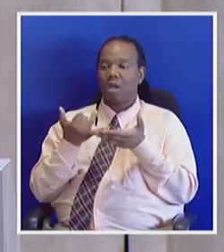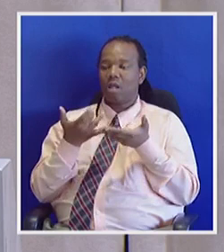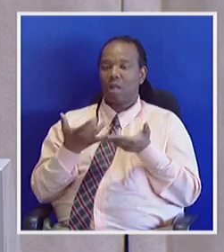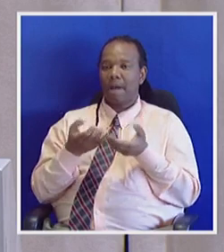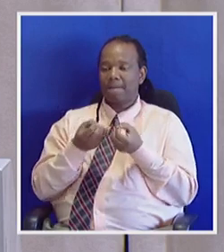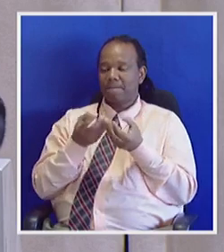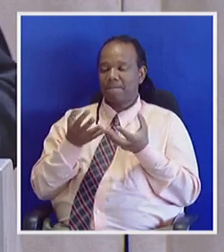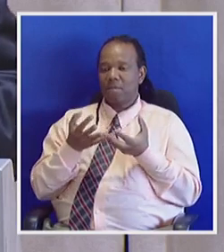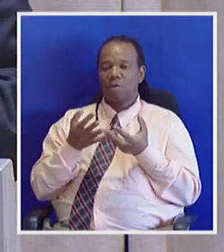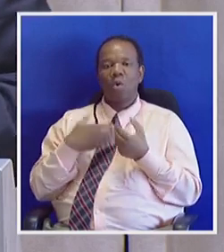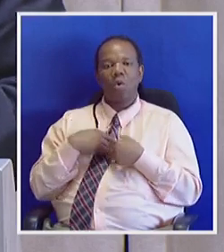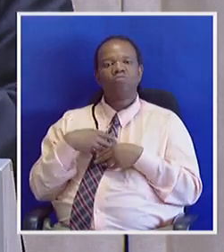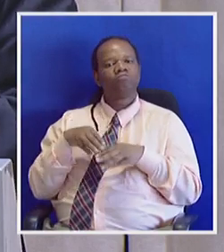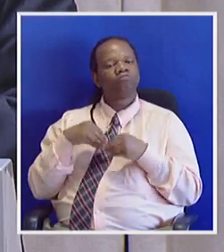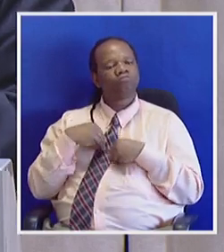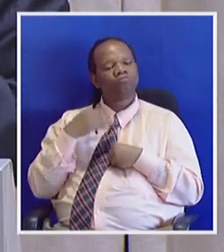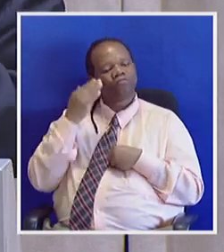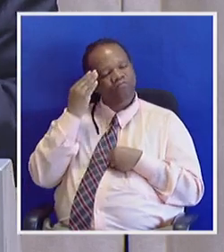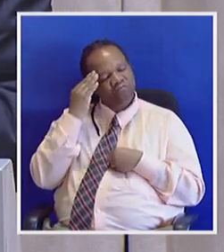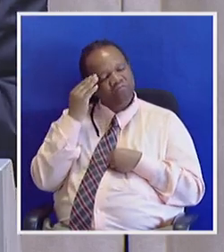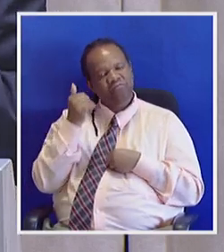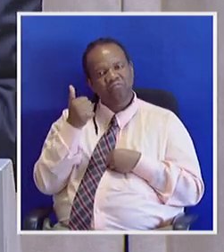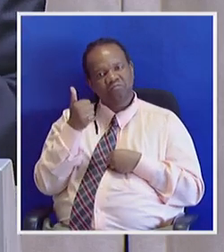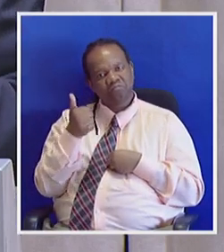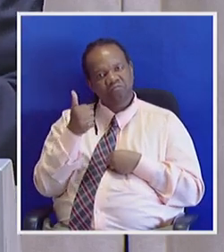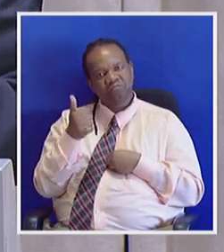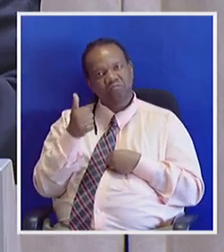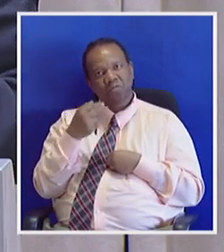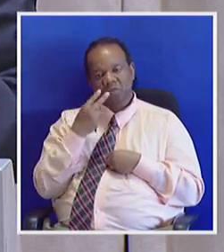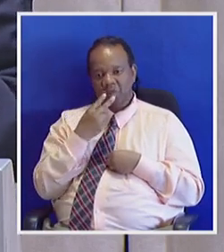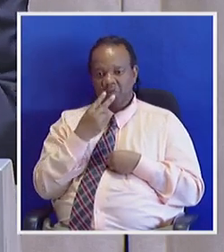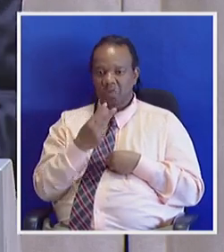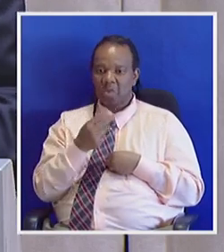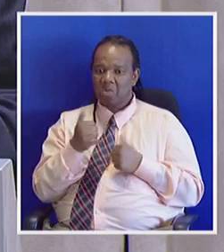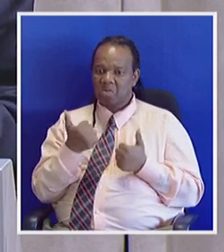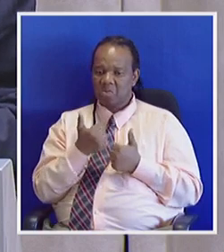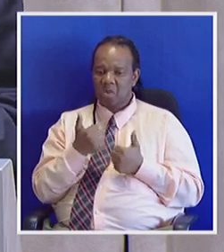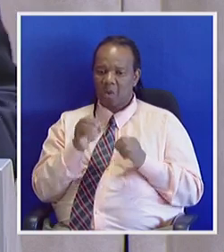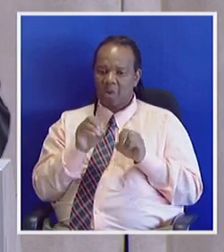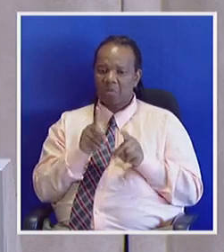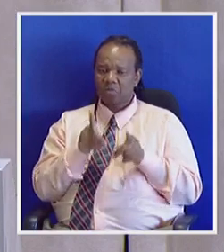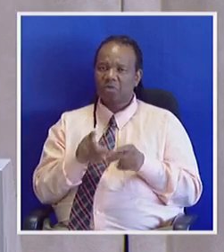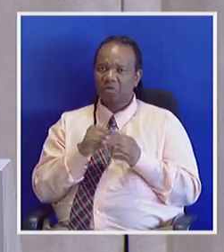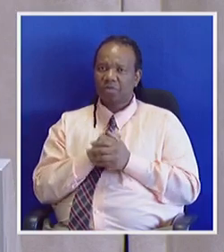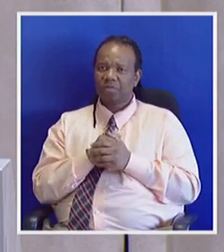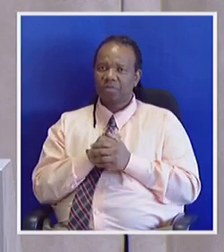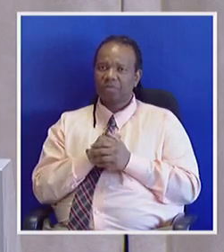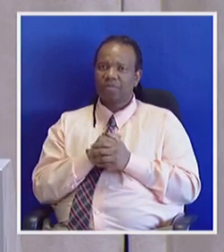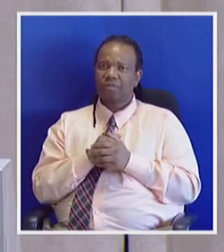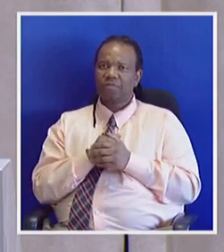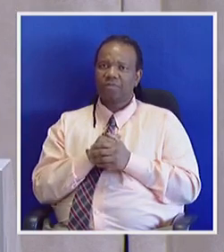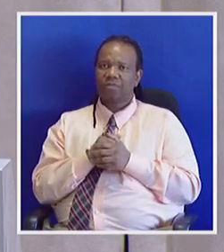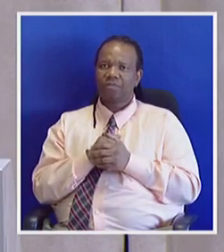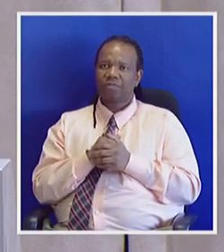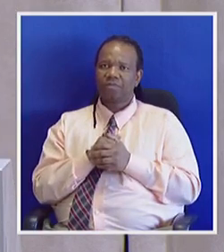our country and is now being seen as a great opportunity. And in some cases,